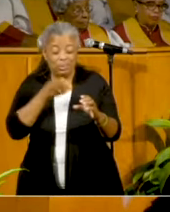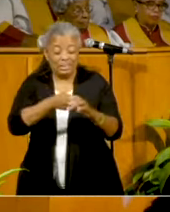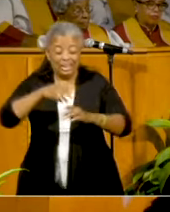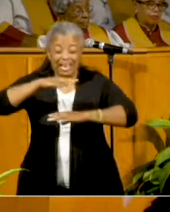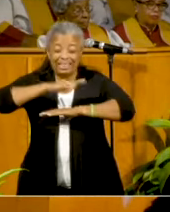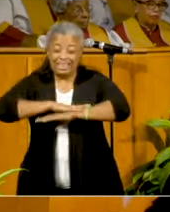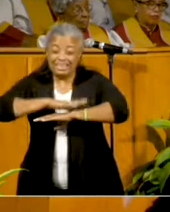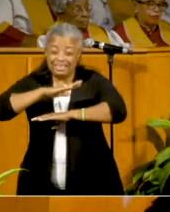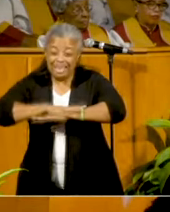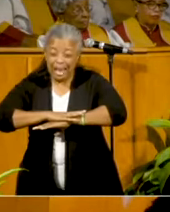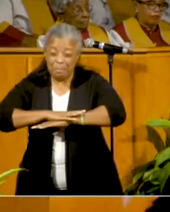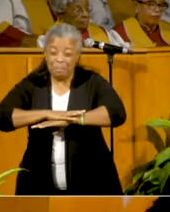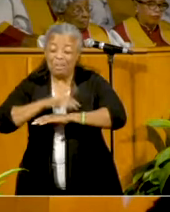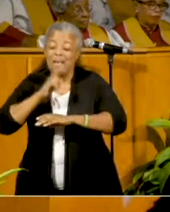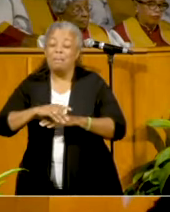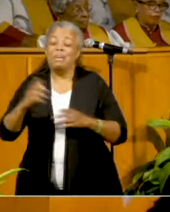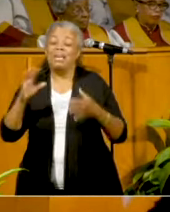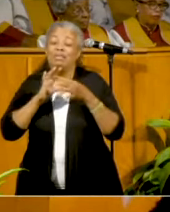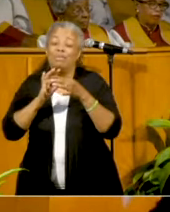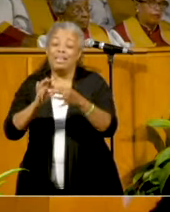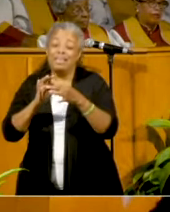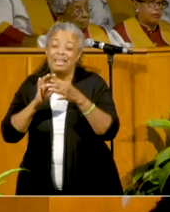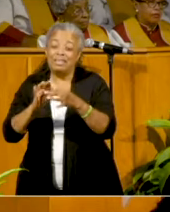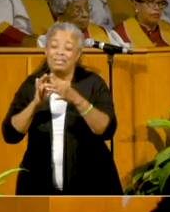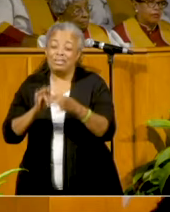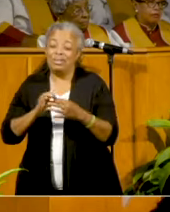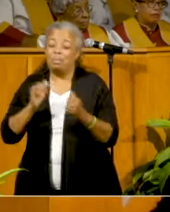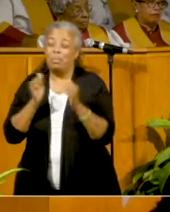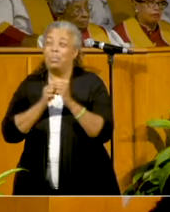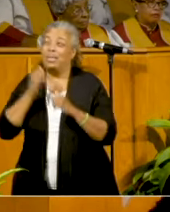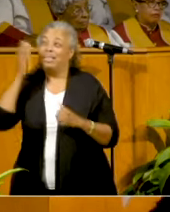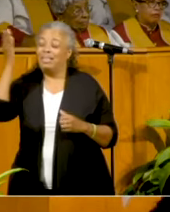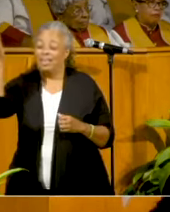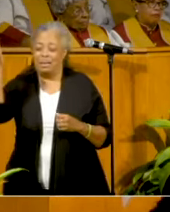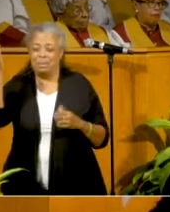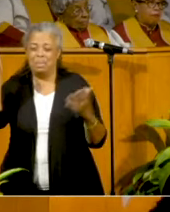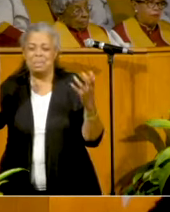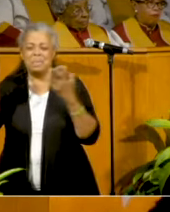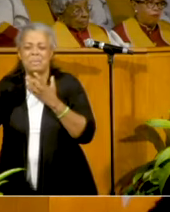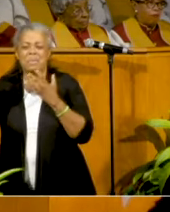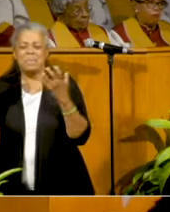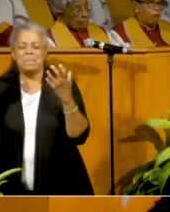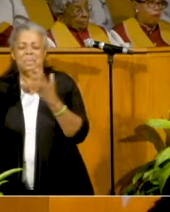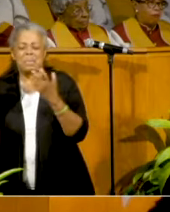the table and be in relationship with him.